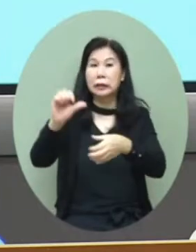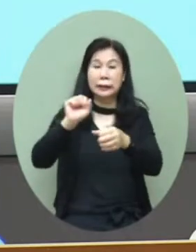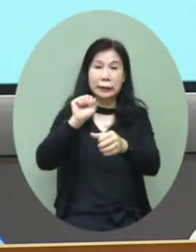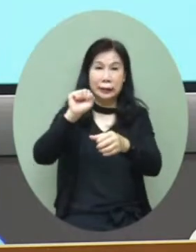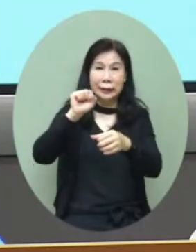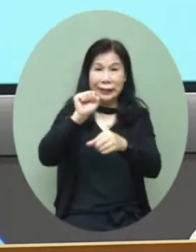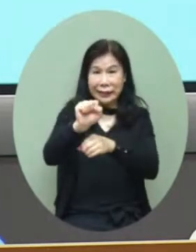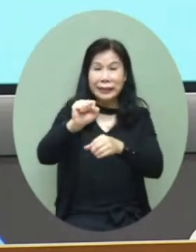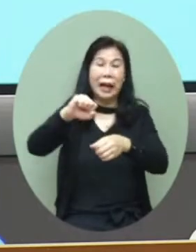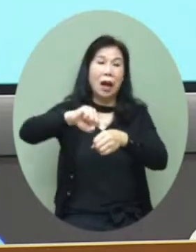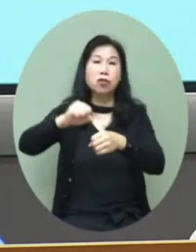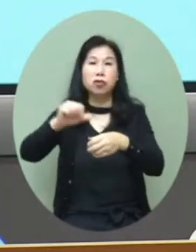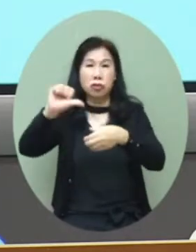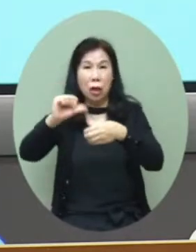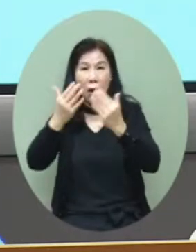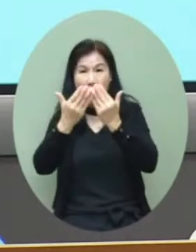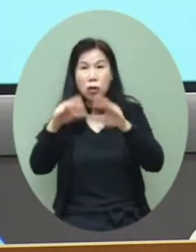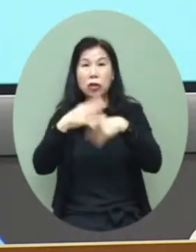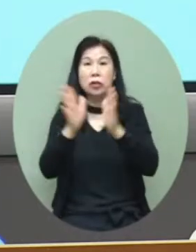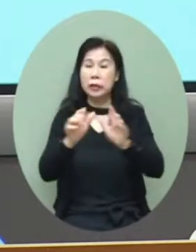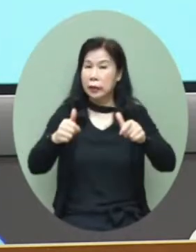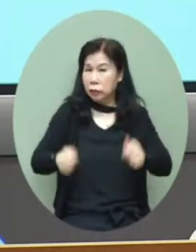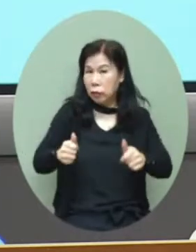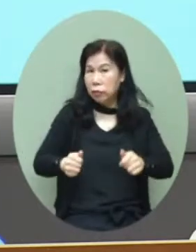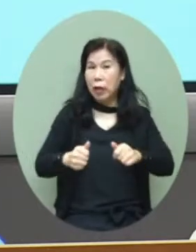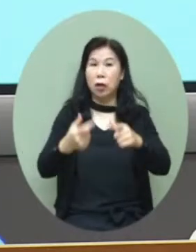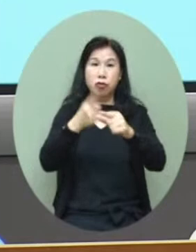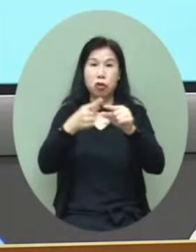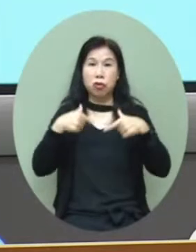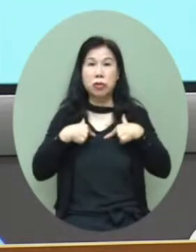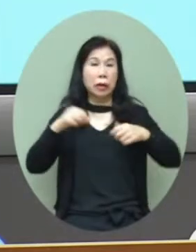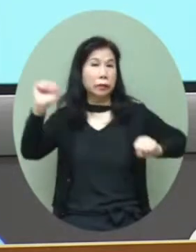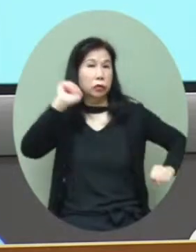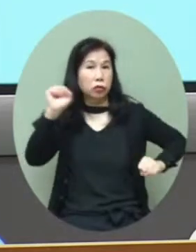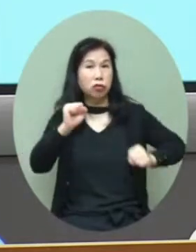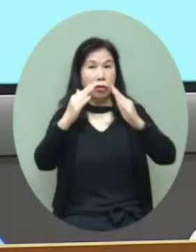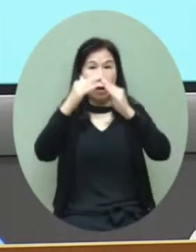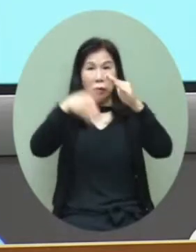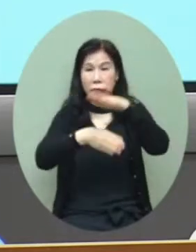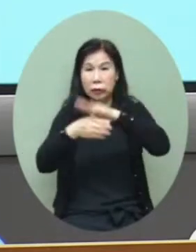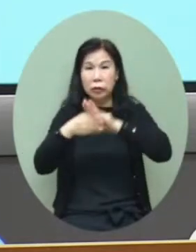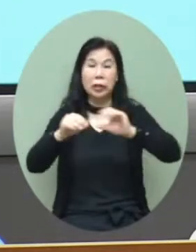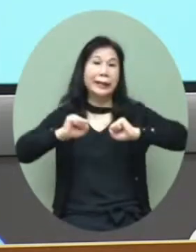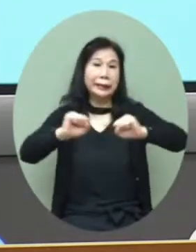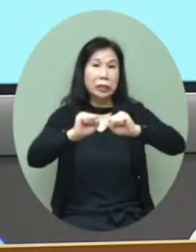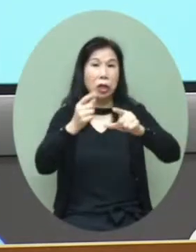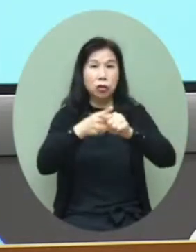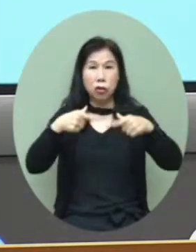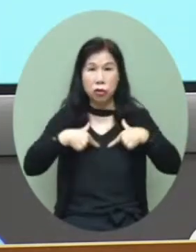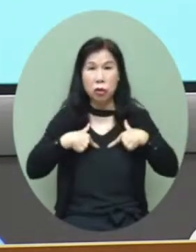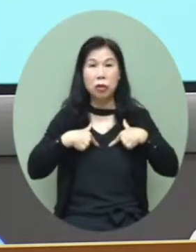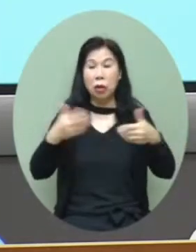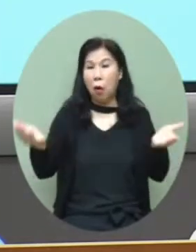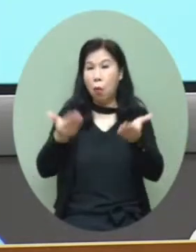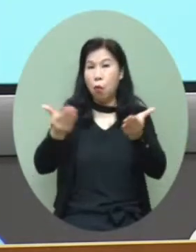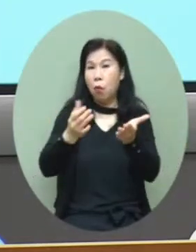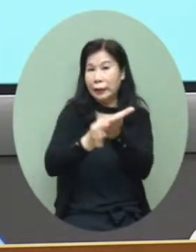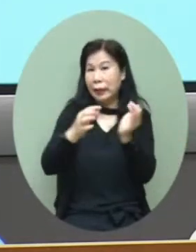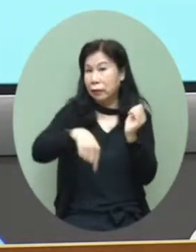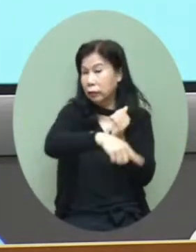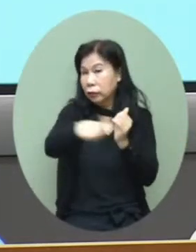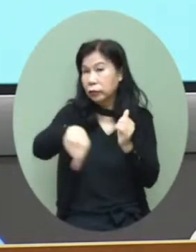enter places where there is active checking of vaccine passes. That is, bars,